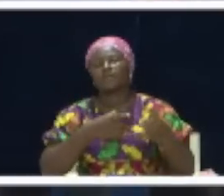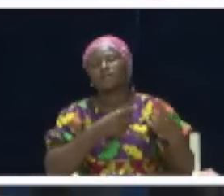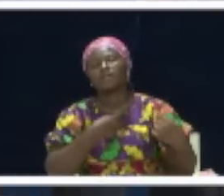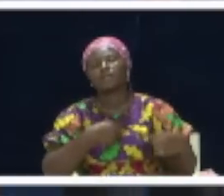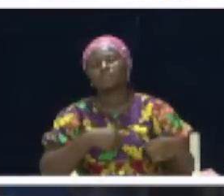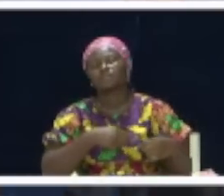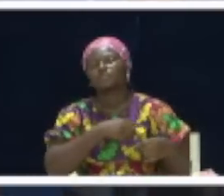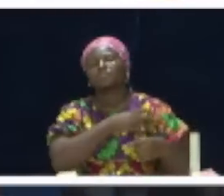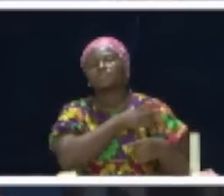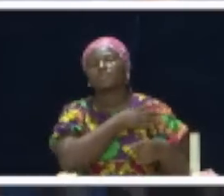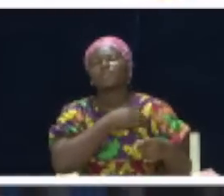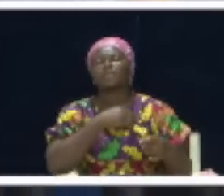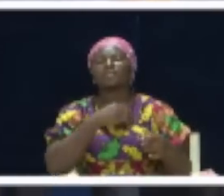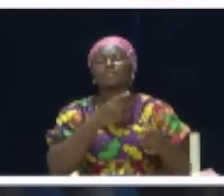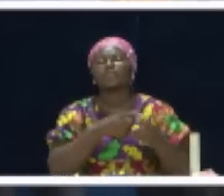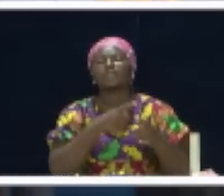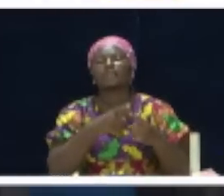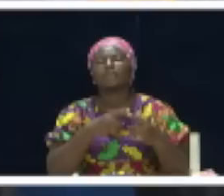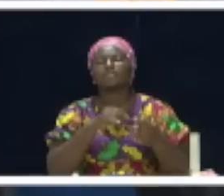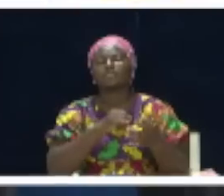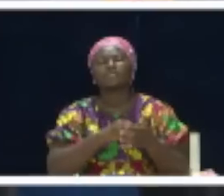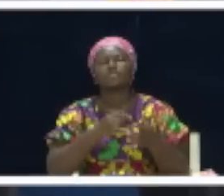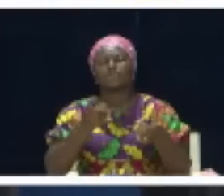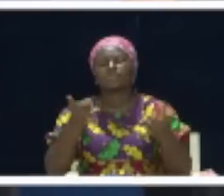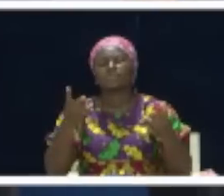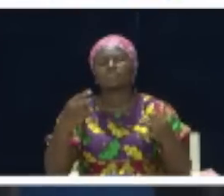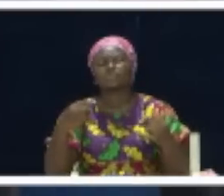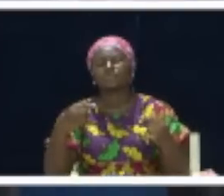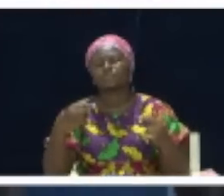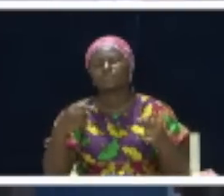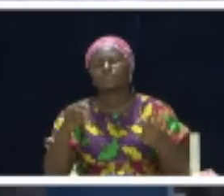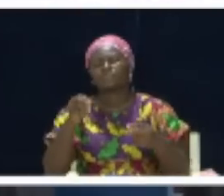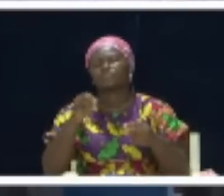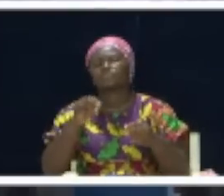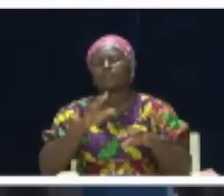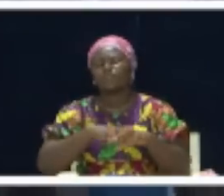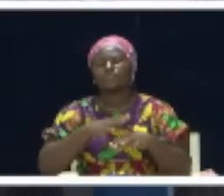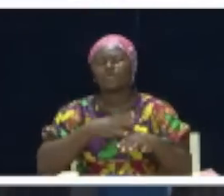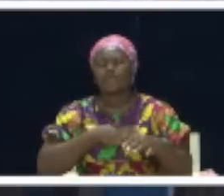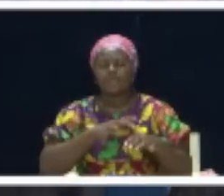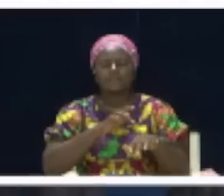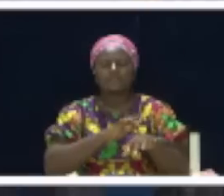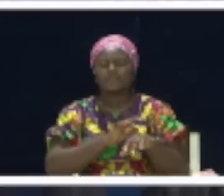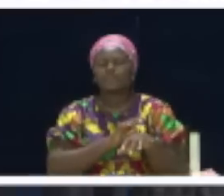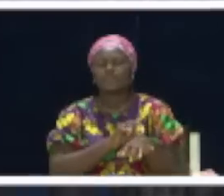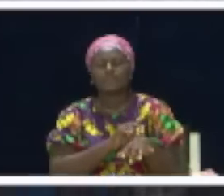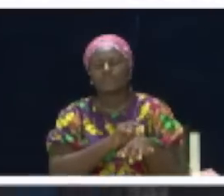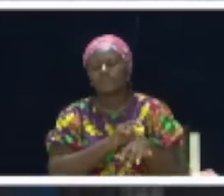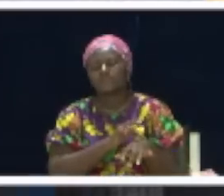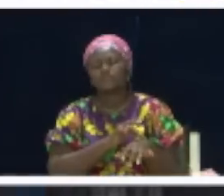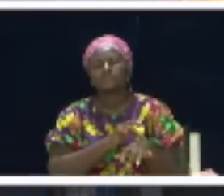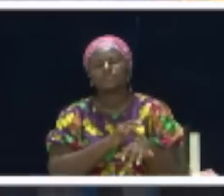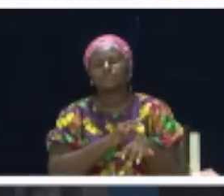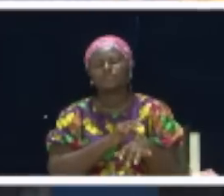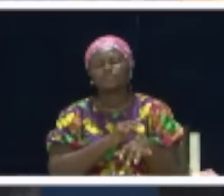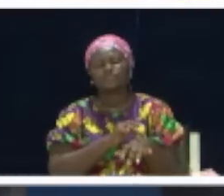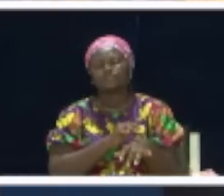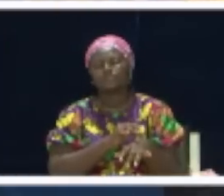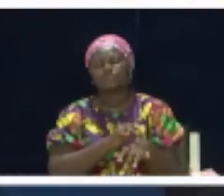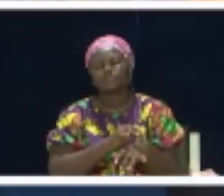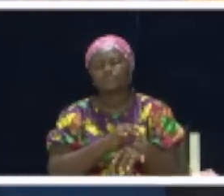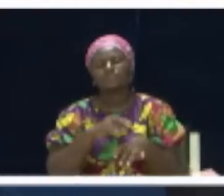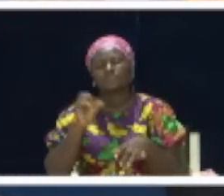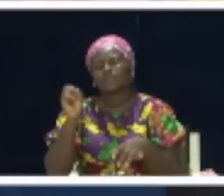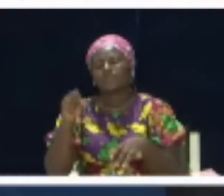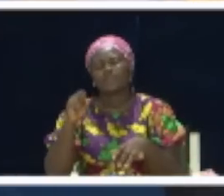And he calms all my fears. And it